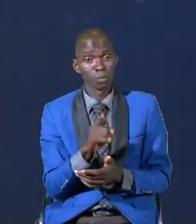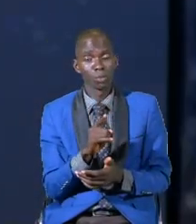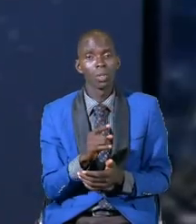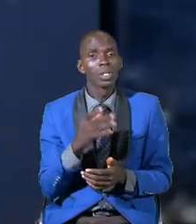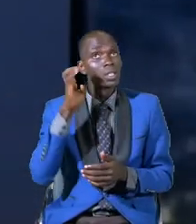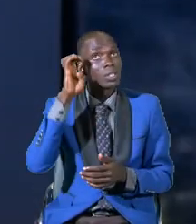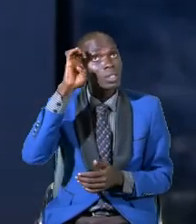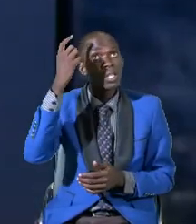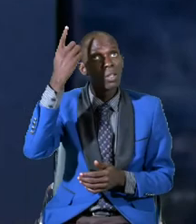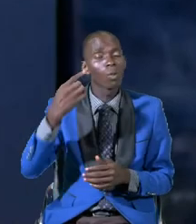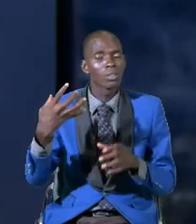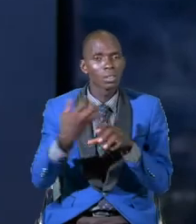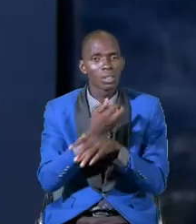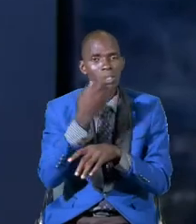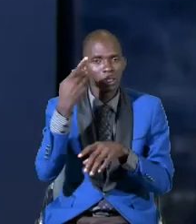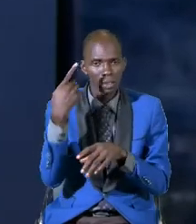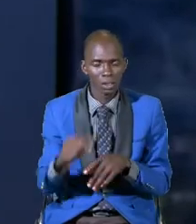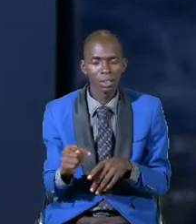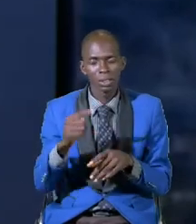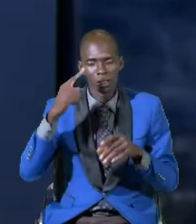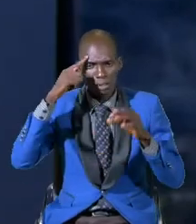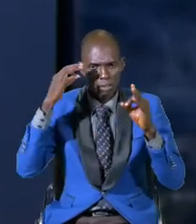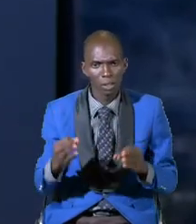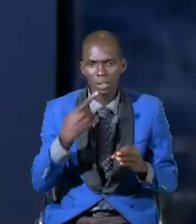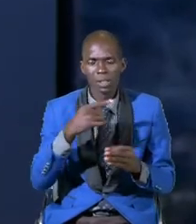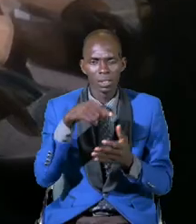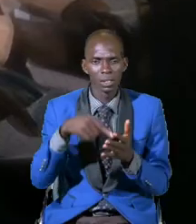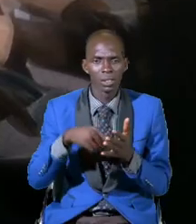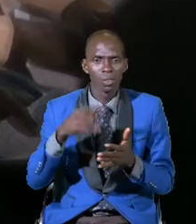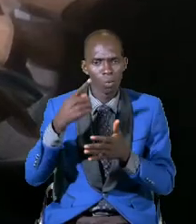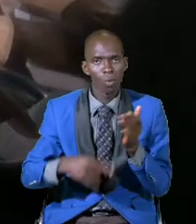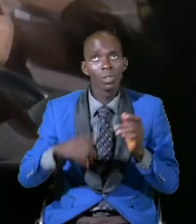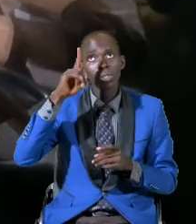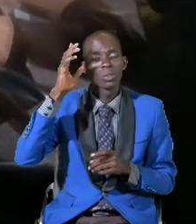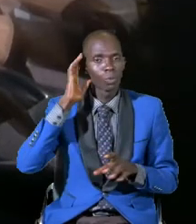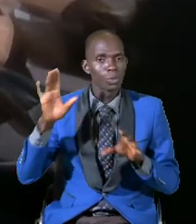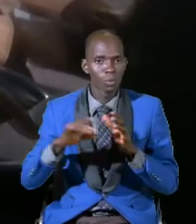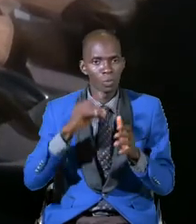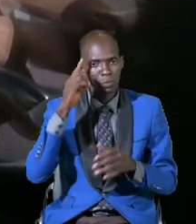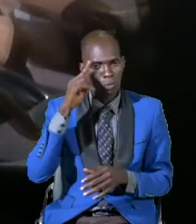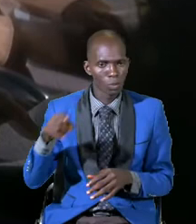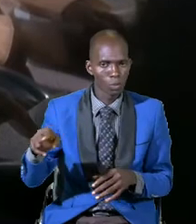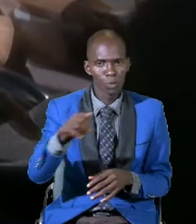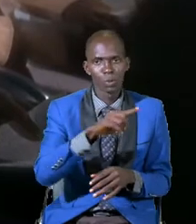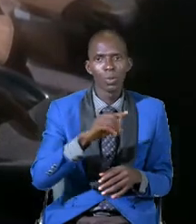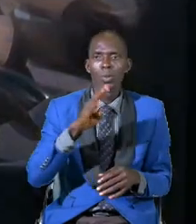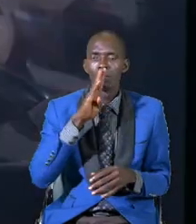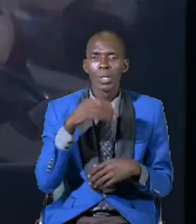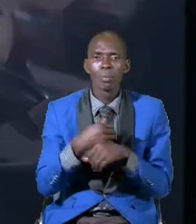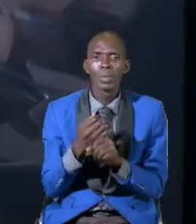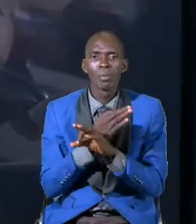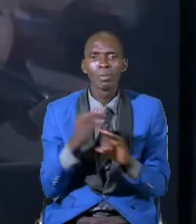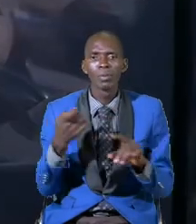he said, this is what I will do for you. He will do it for you. Yes. Being made free from sin,